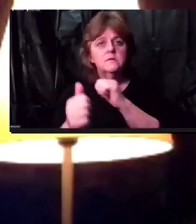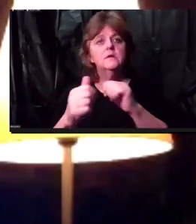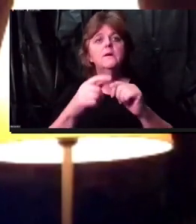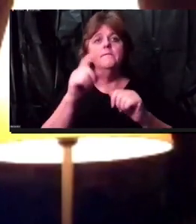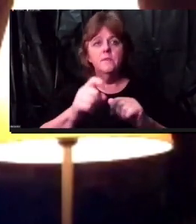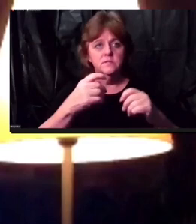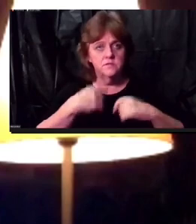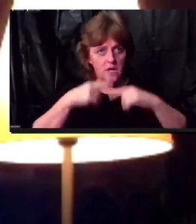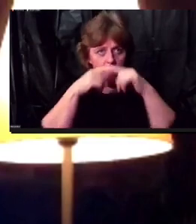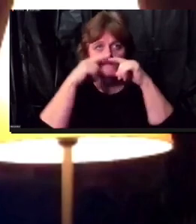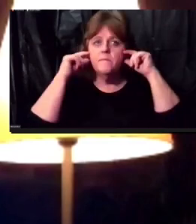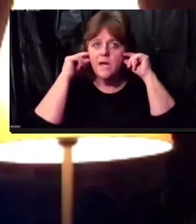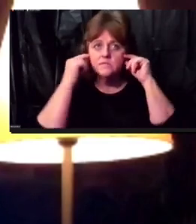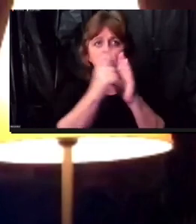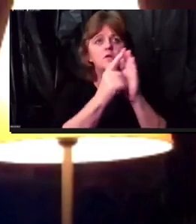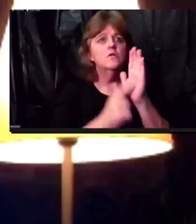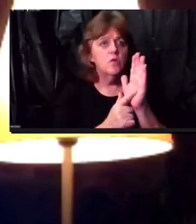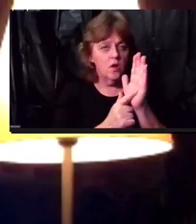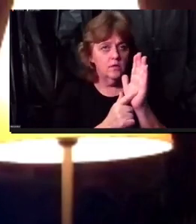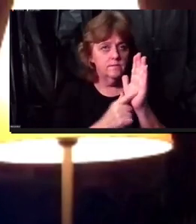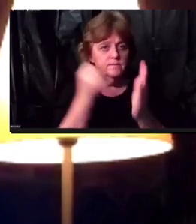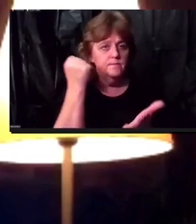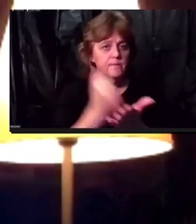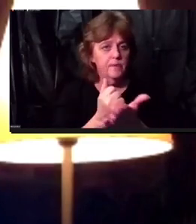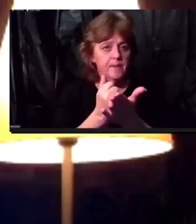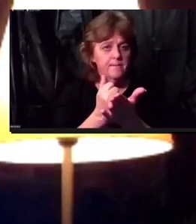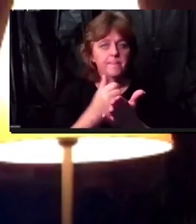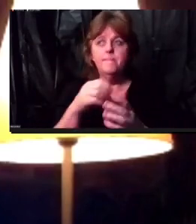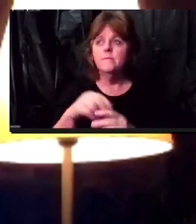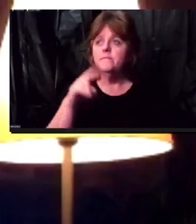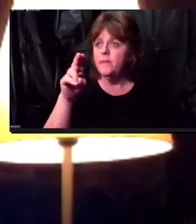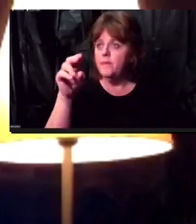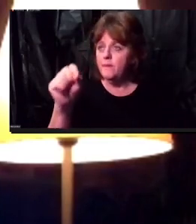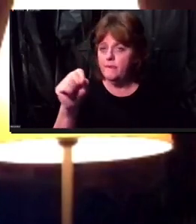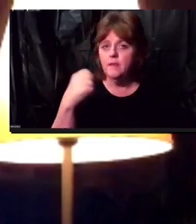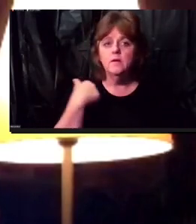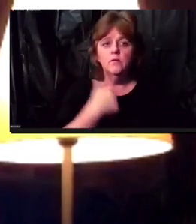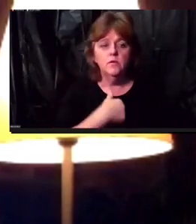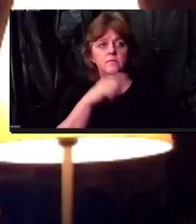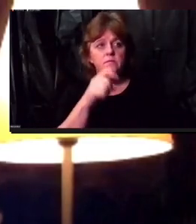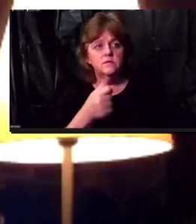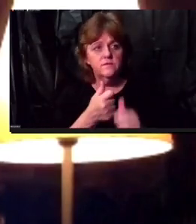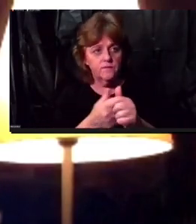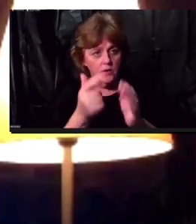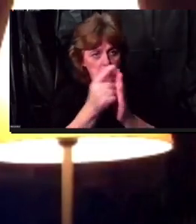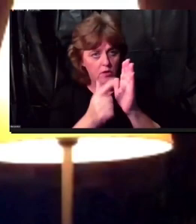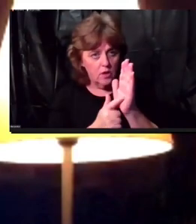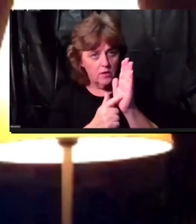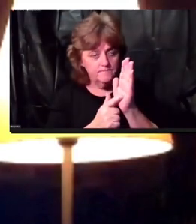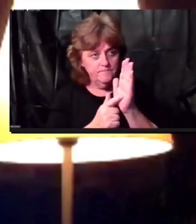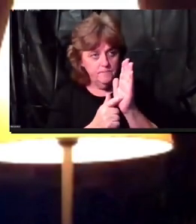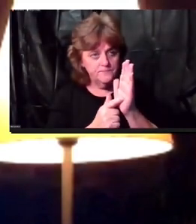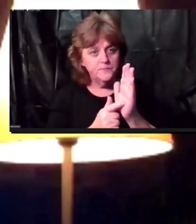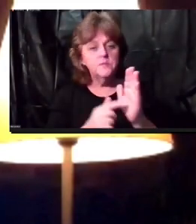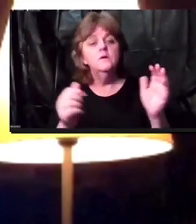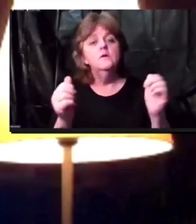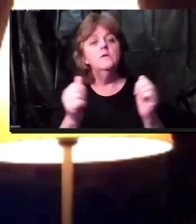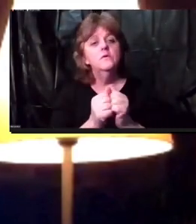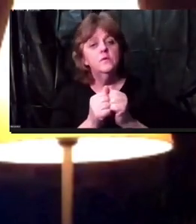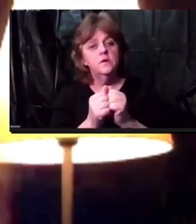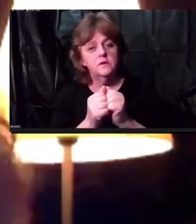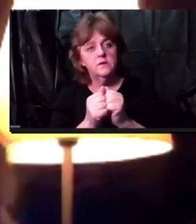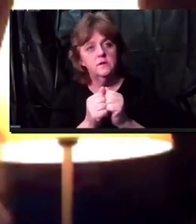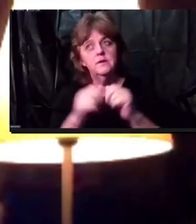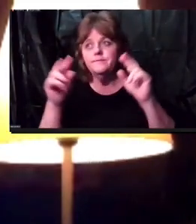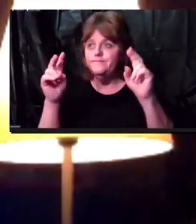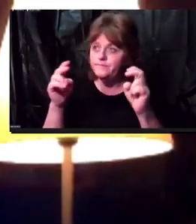became law. It became statutory law. And in the United States, we follow our laws. But we do so with, in the